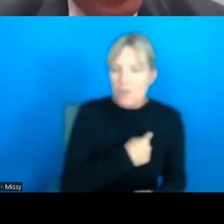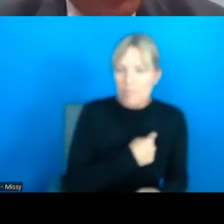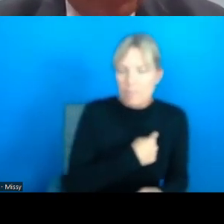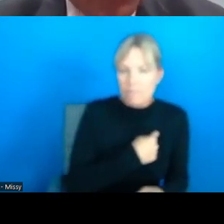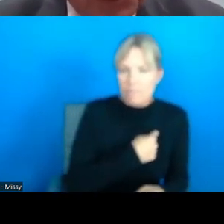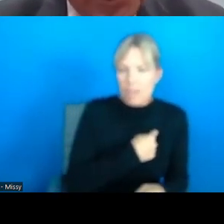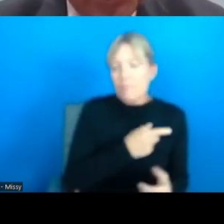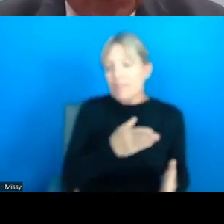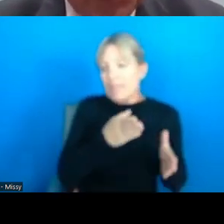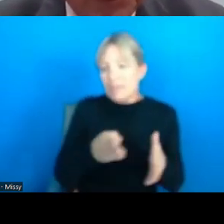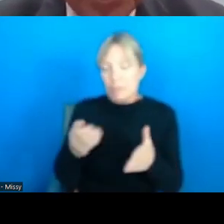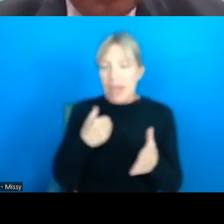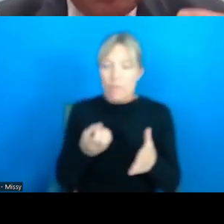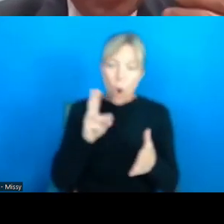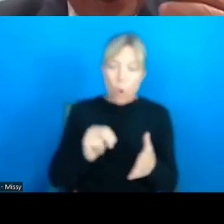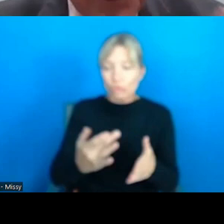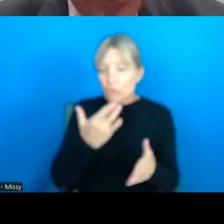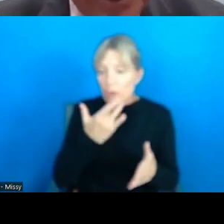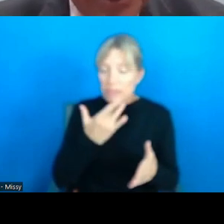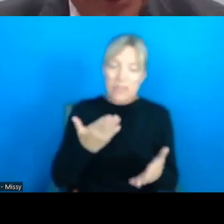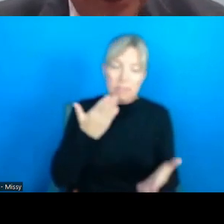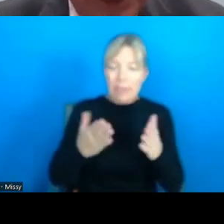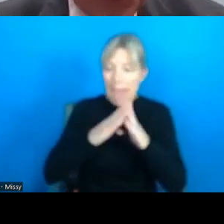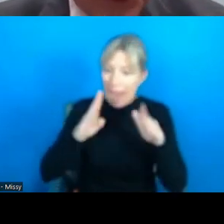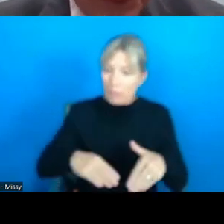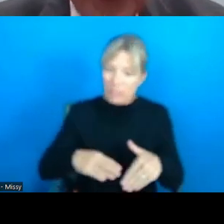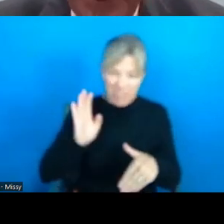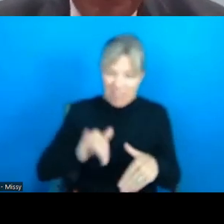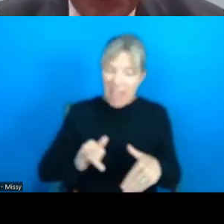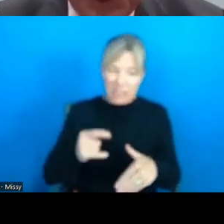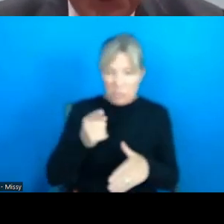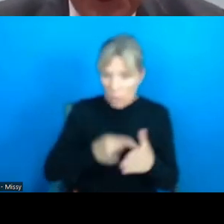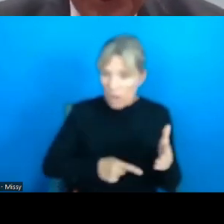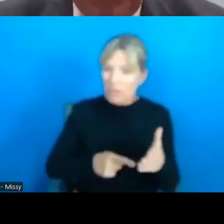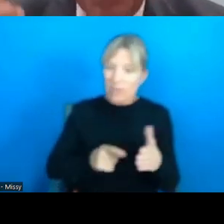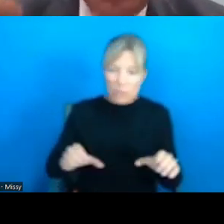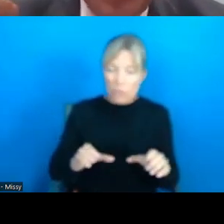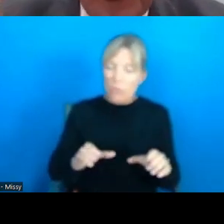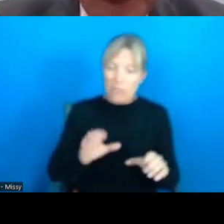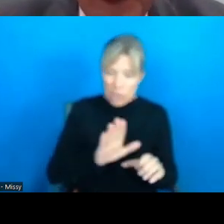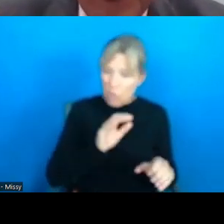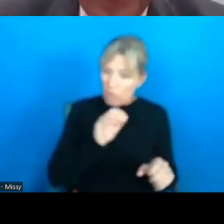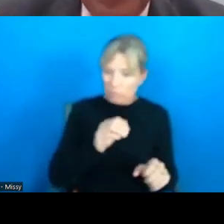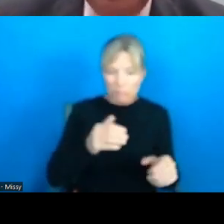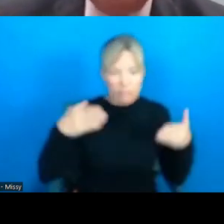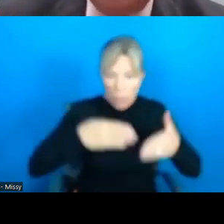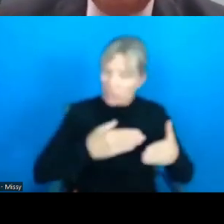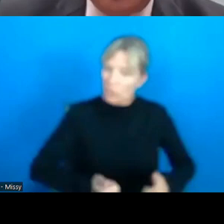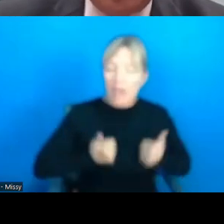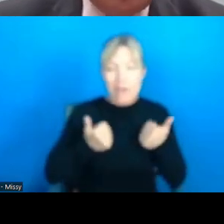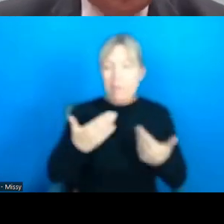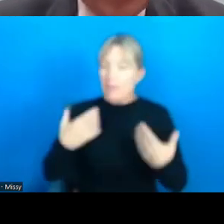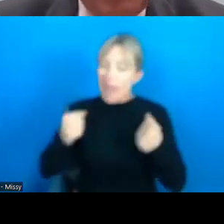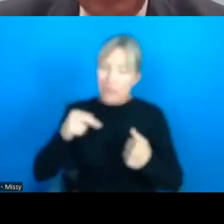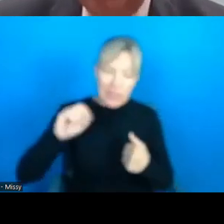Individuals may have their own choice. It may be housing is the thing that you will do and pursue in your life. It may be healthcare. It may